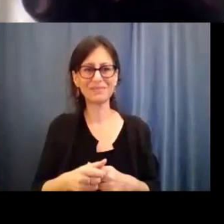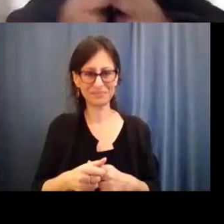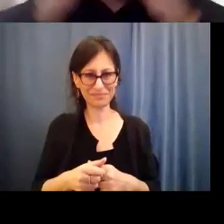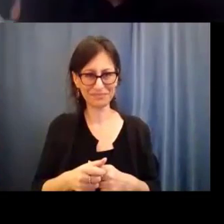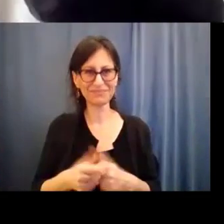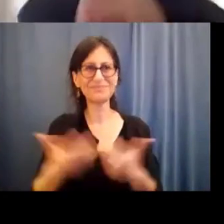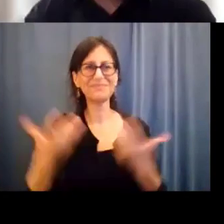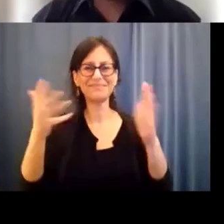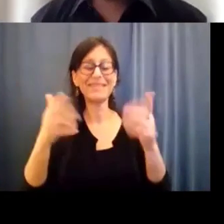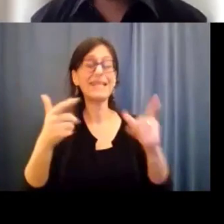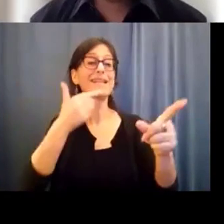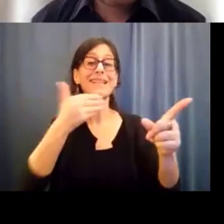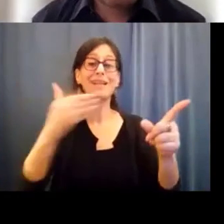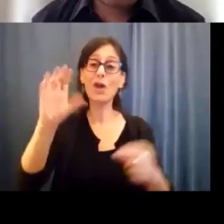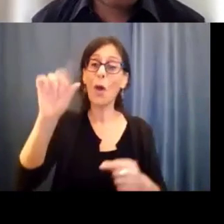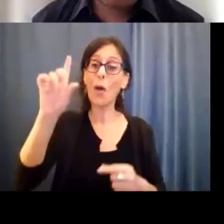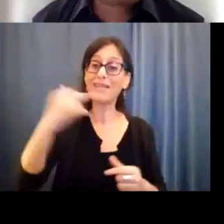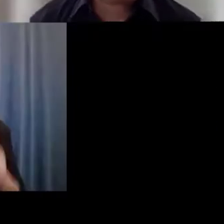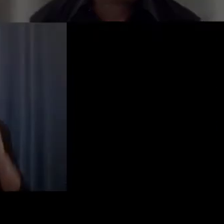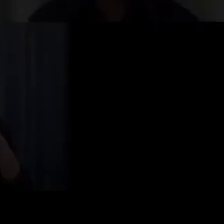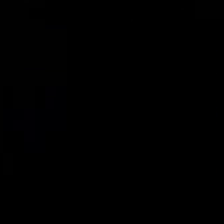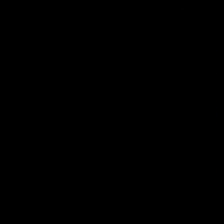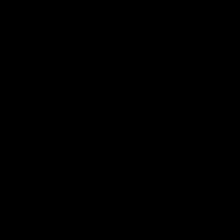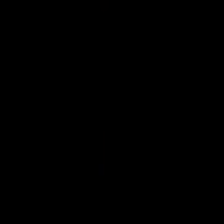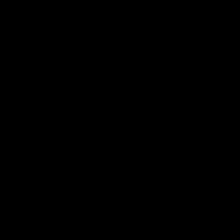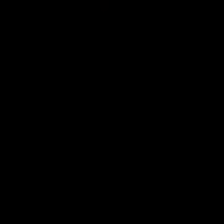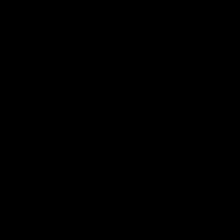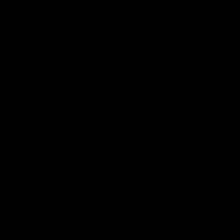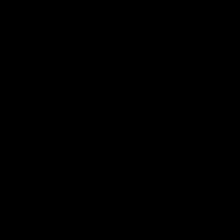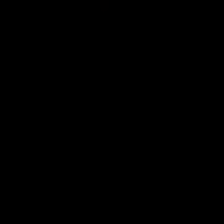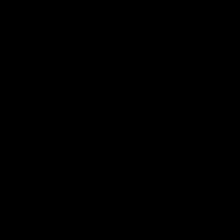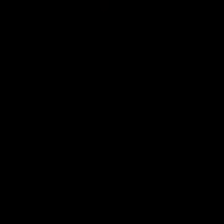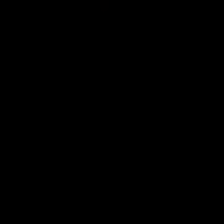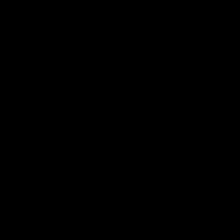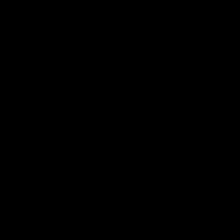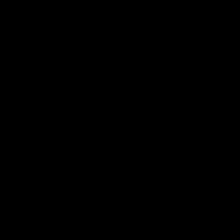you do. Thank you so much.